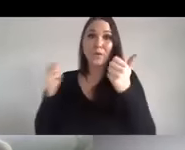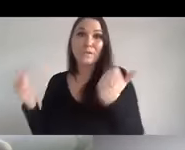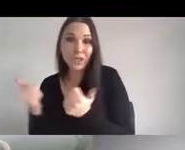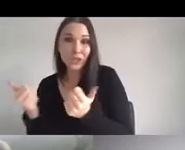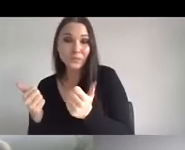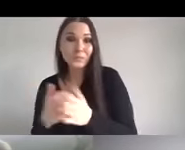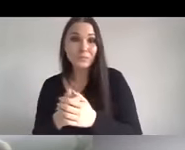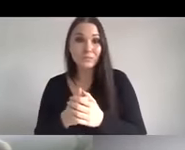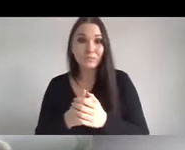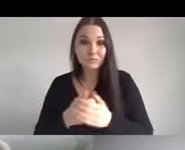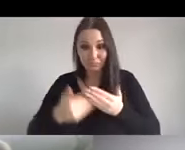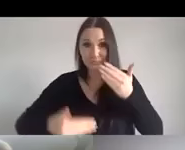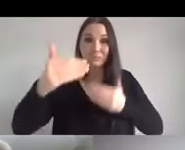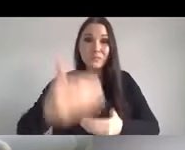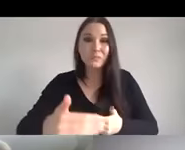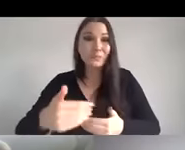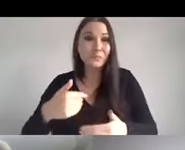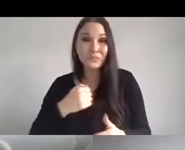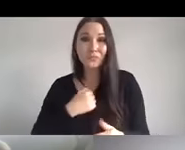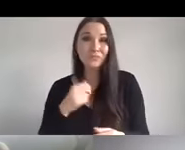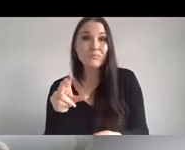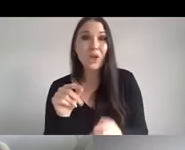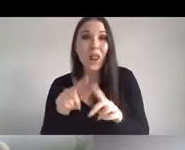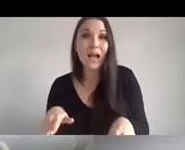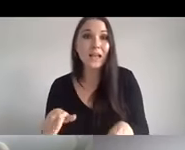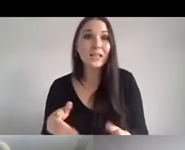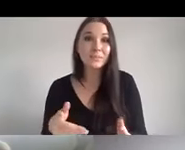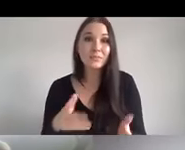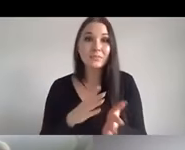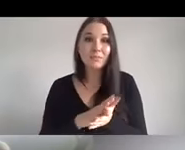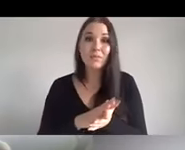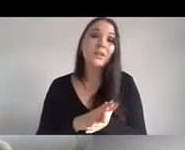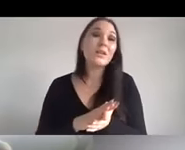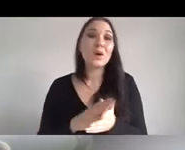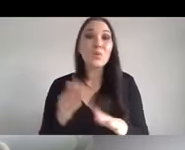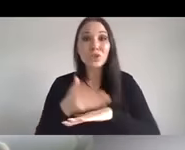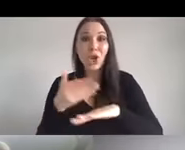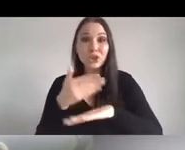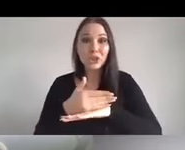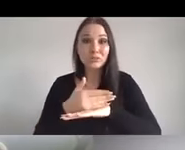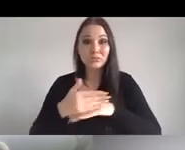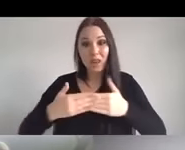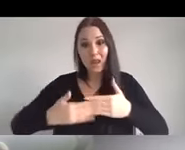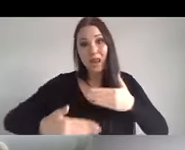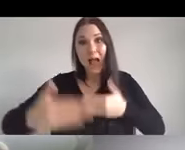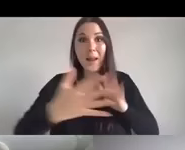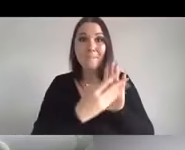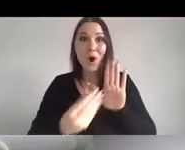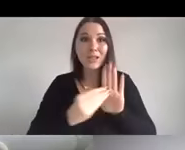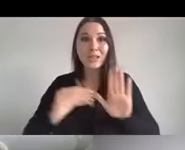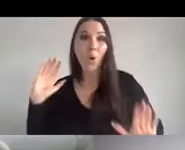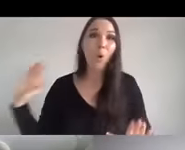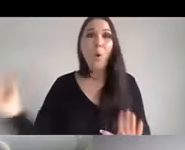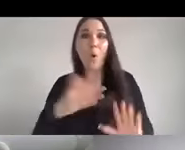specialized employees. It's not like the Henry Ford production line model. It's more of an all hands on